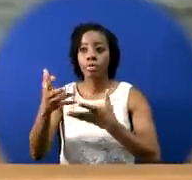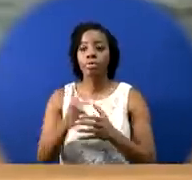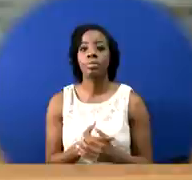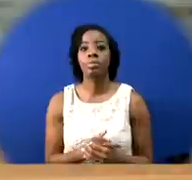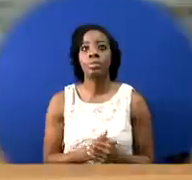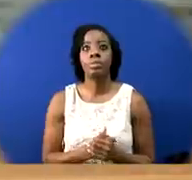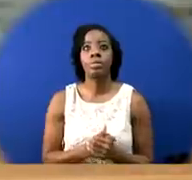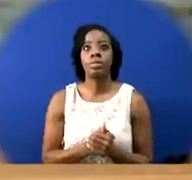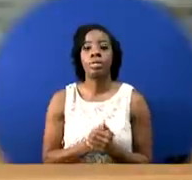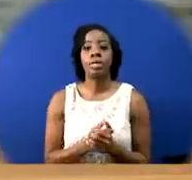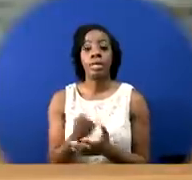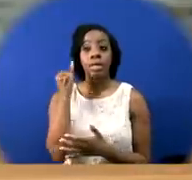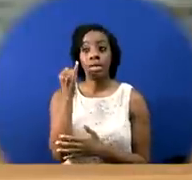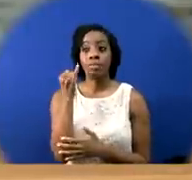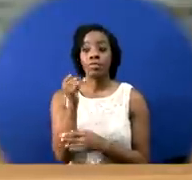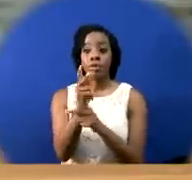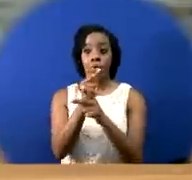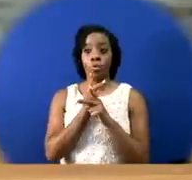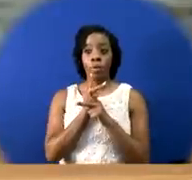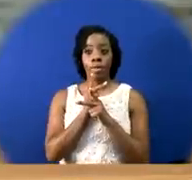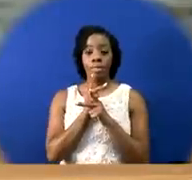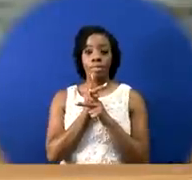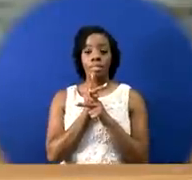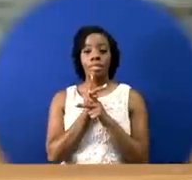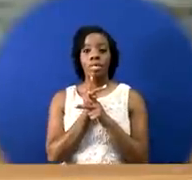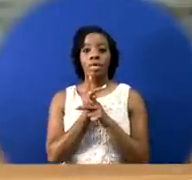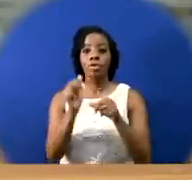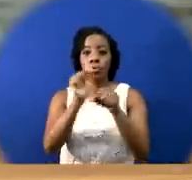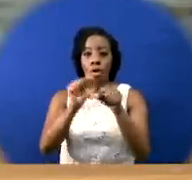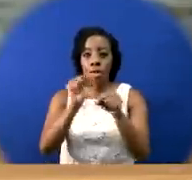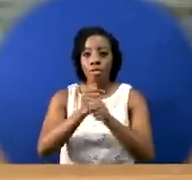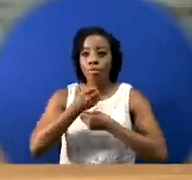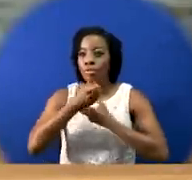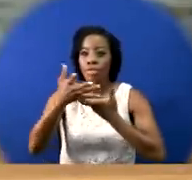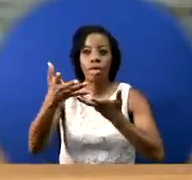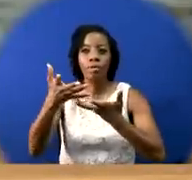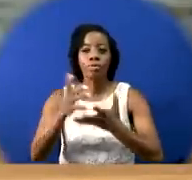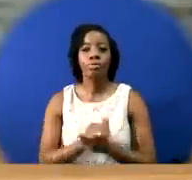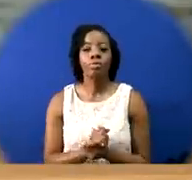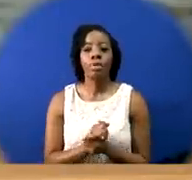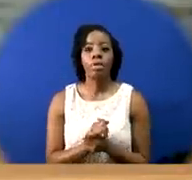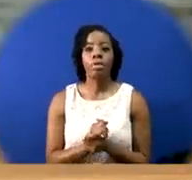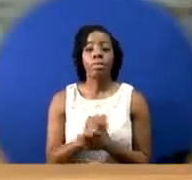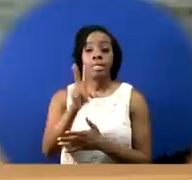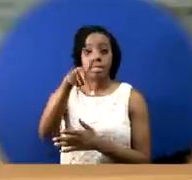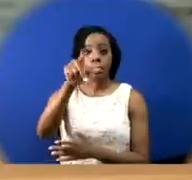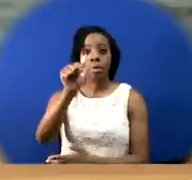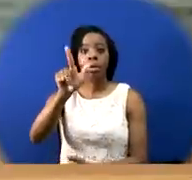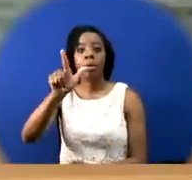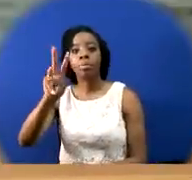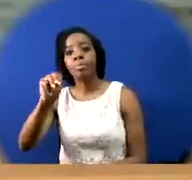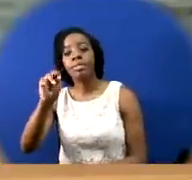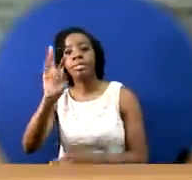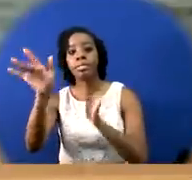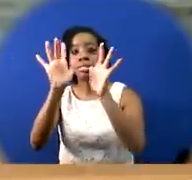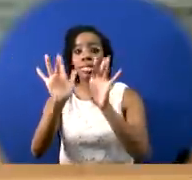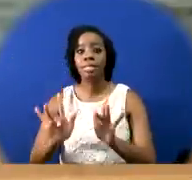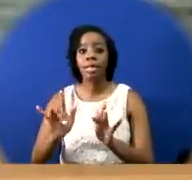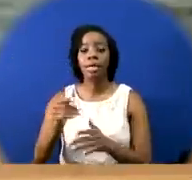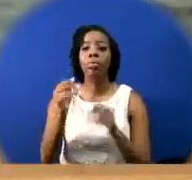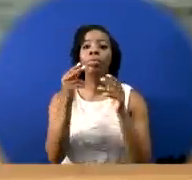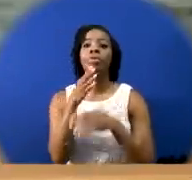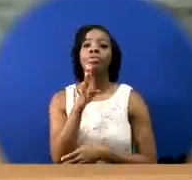they keep quiet, the stones will cry out. On this Palm Sunday afternoon, I want to talk from the subject,